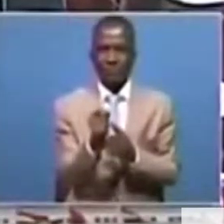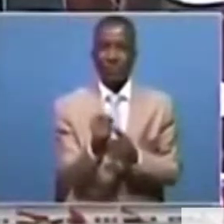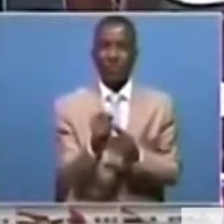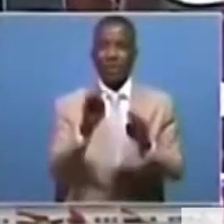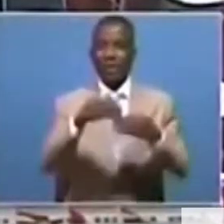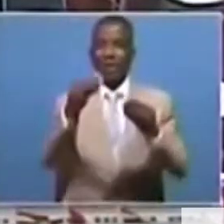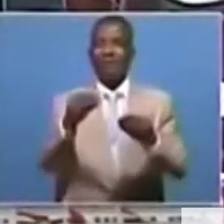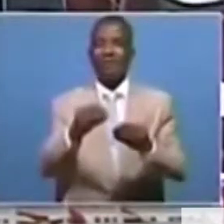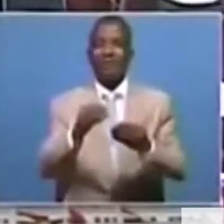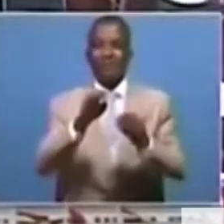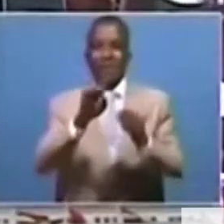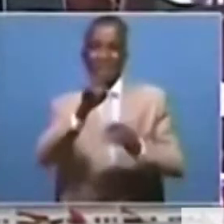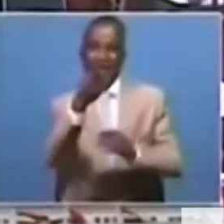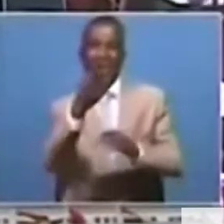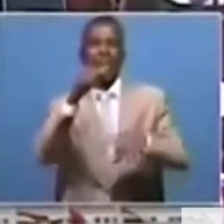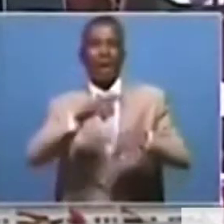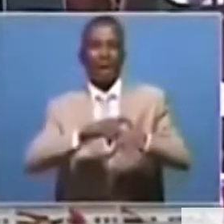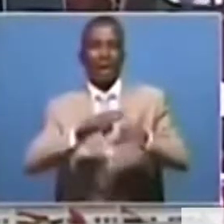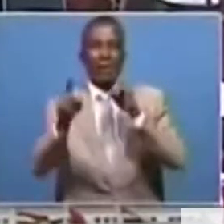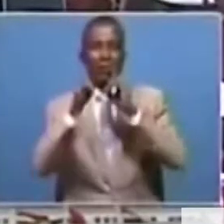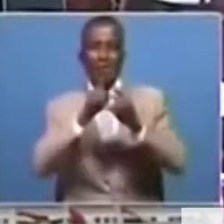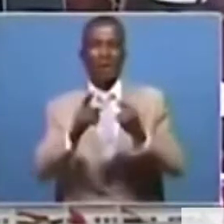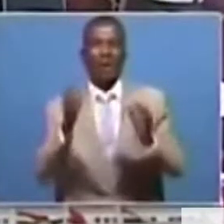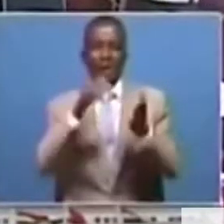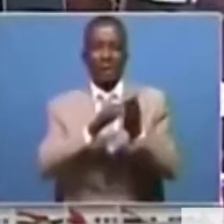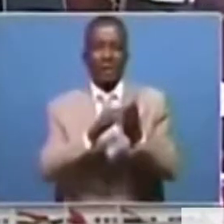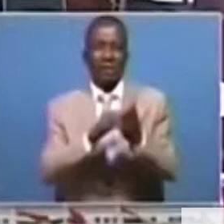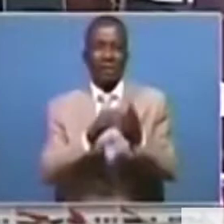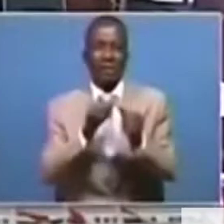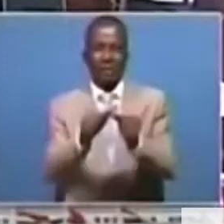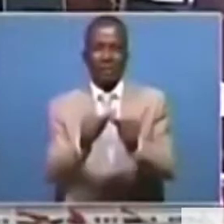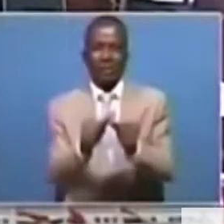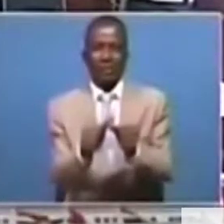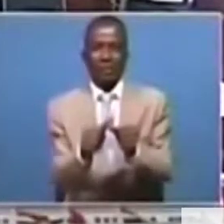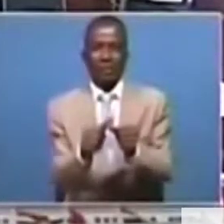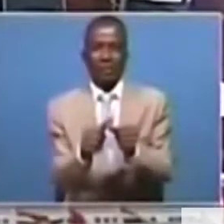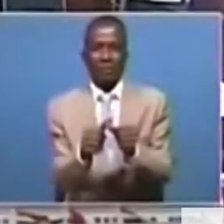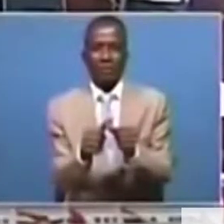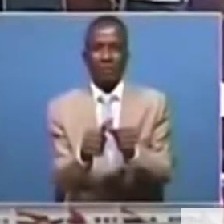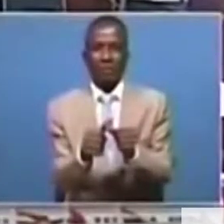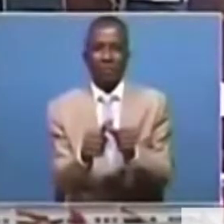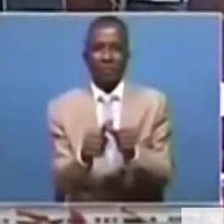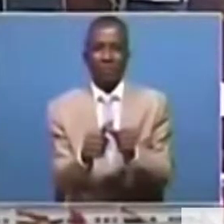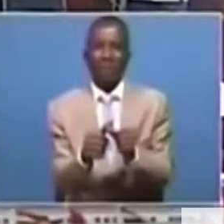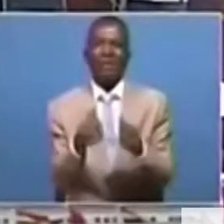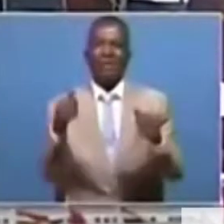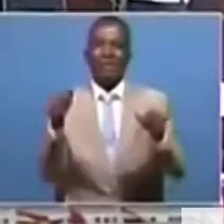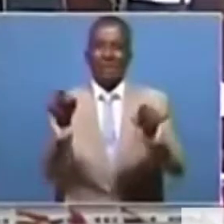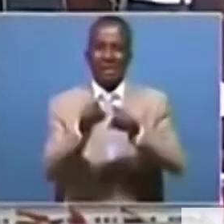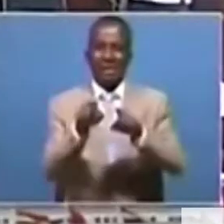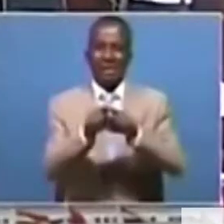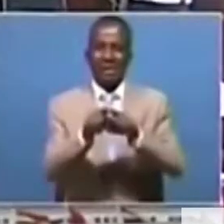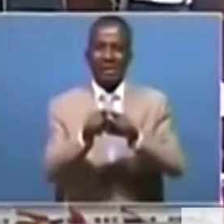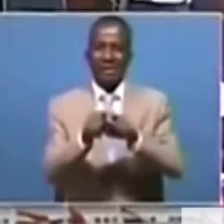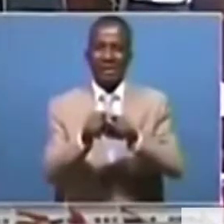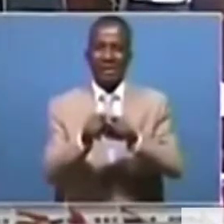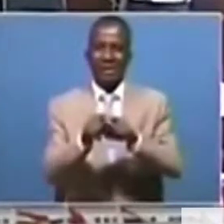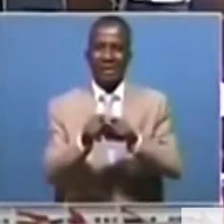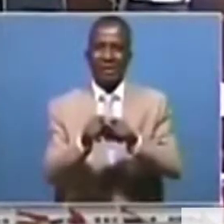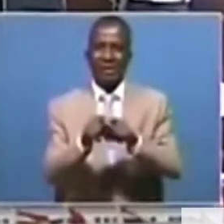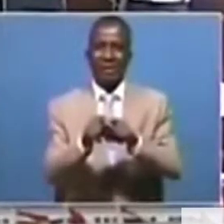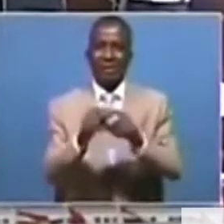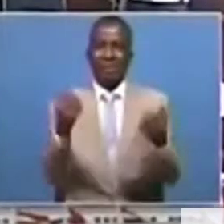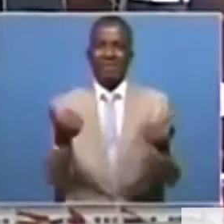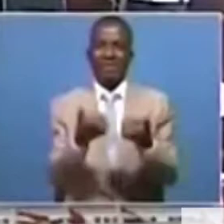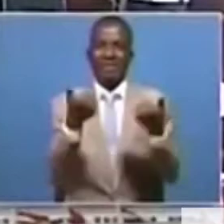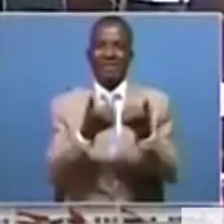or her a second chance at rebuilding his or her case. End of quote. This same point was made in the case of Amabor v.